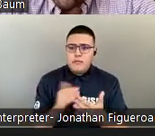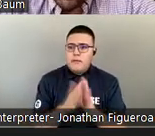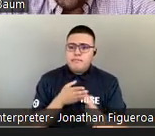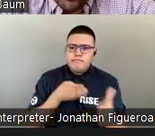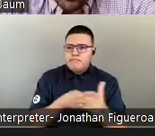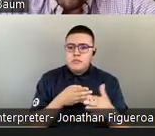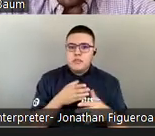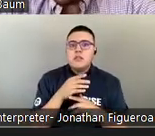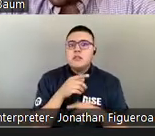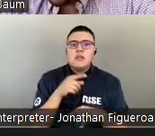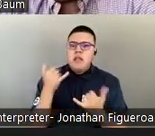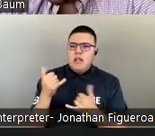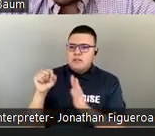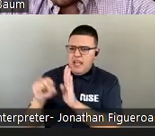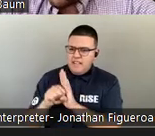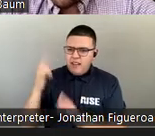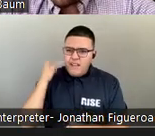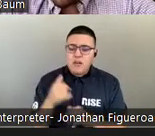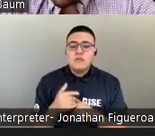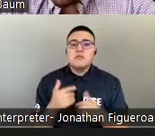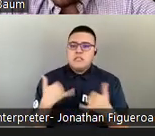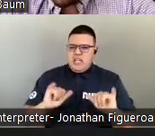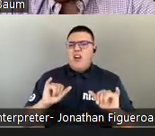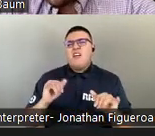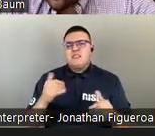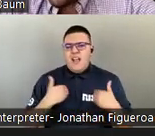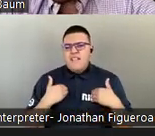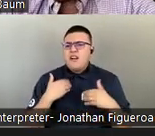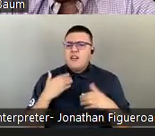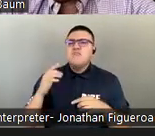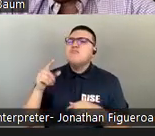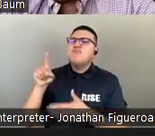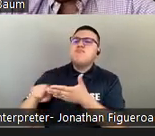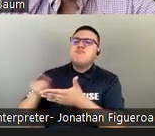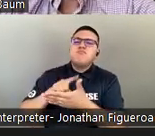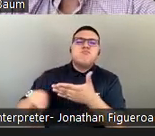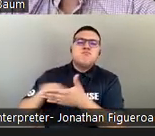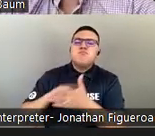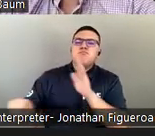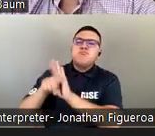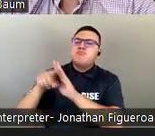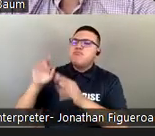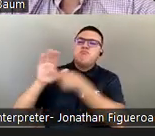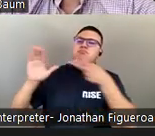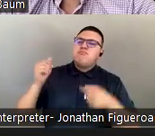state of California, we know there's still stigma. We know there is.